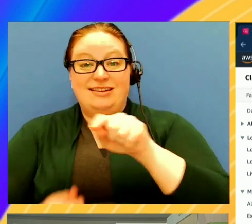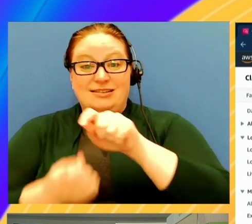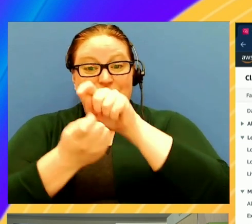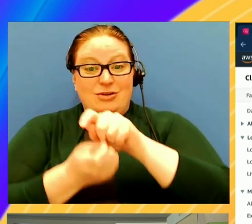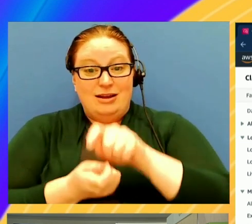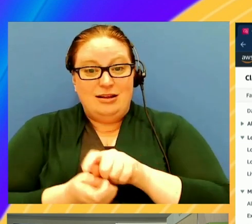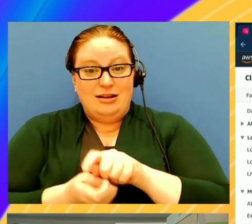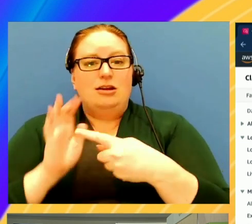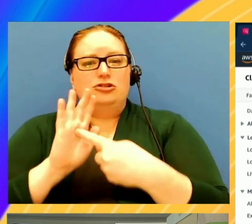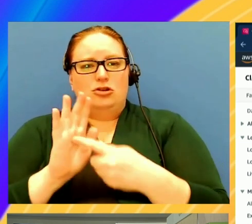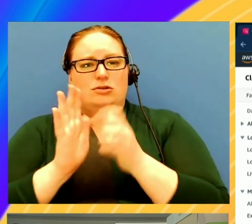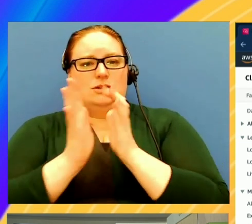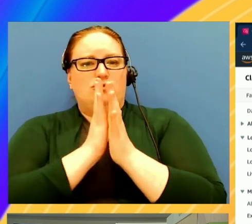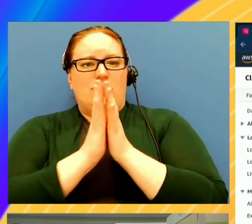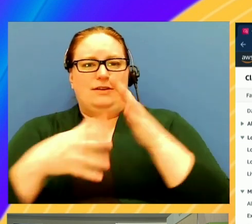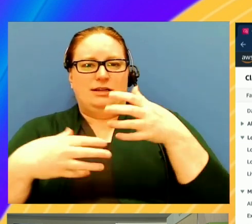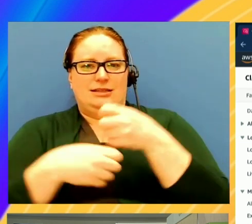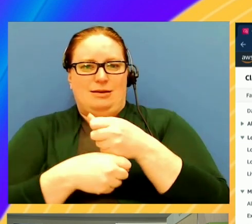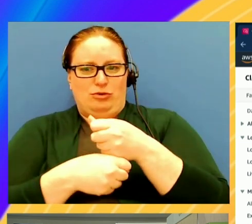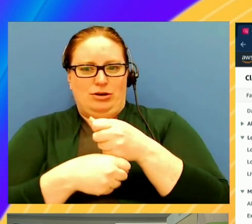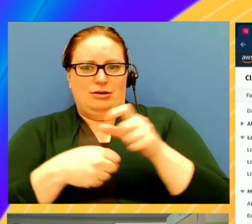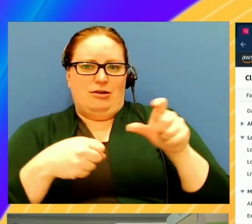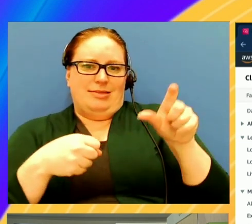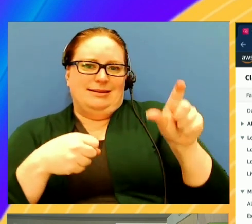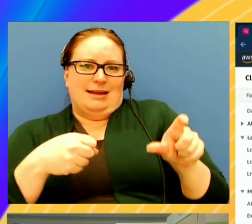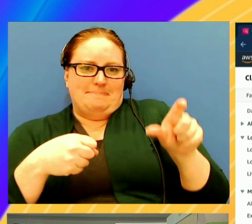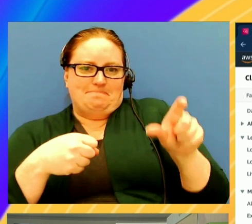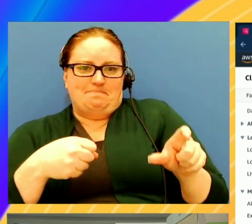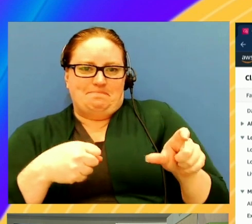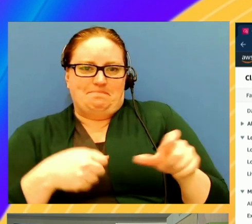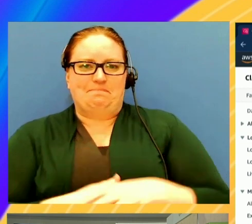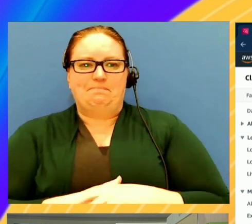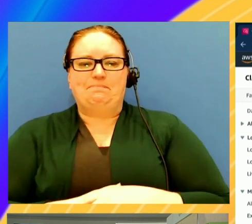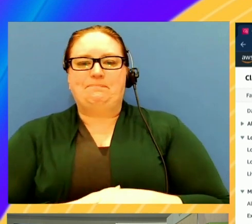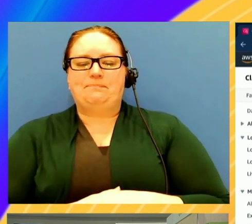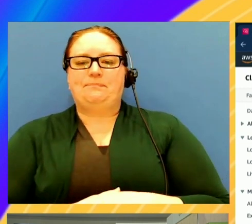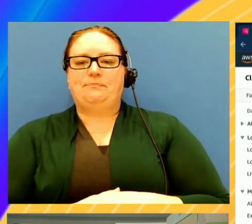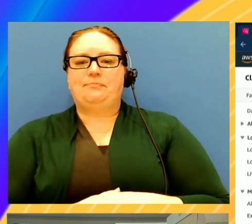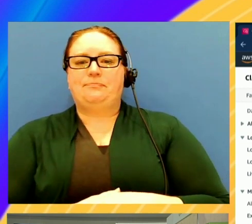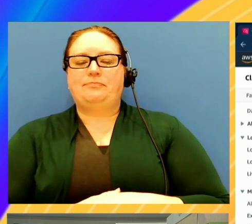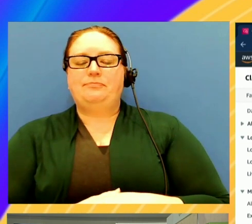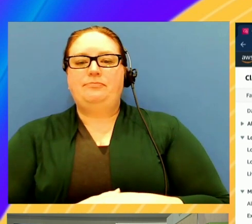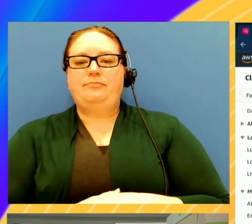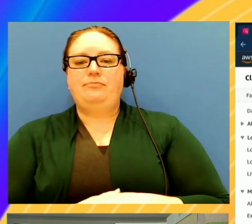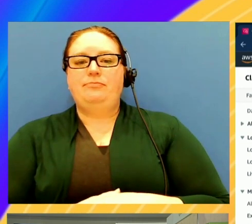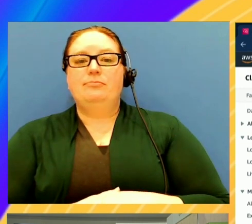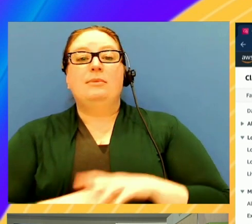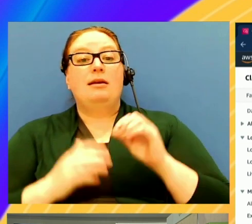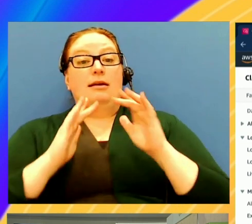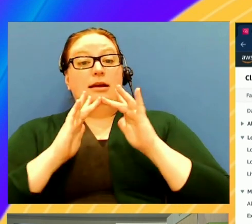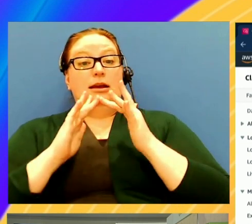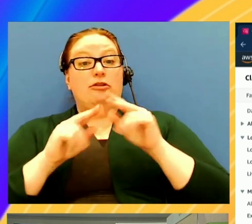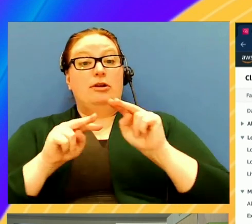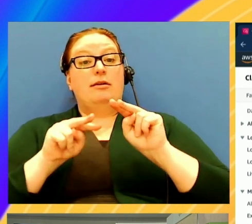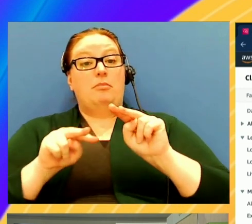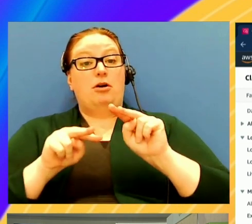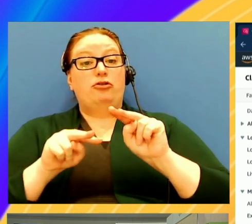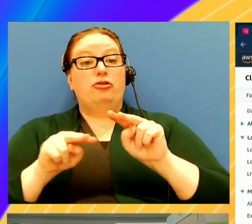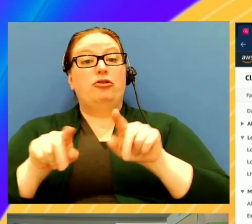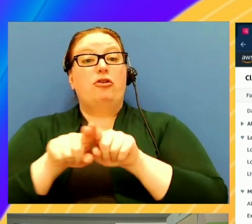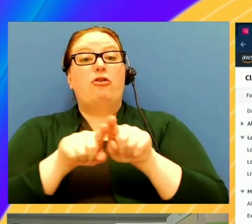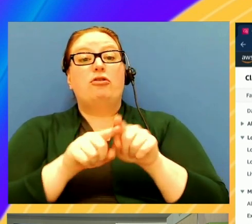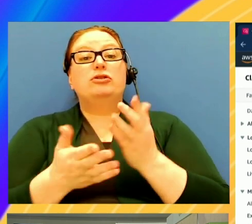shows the traffic summary on the side. Perfect. And Internet Monitor does offer